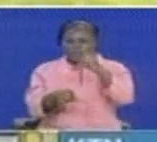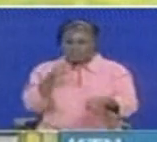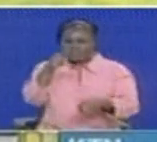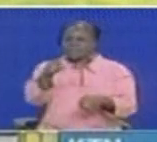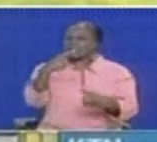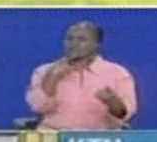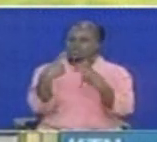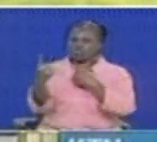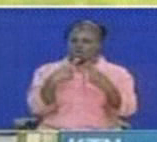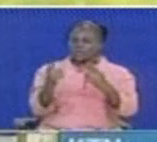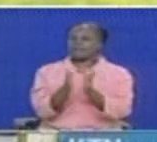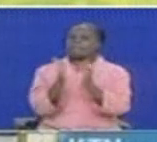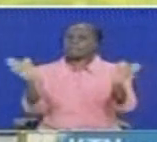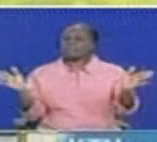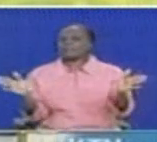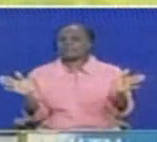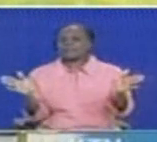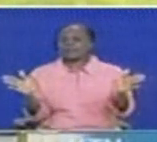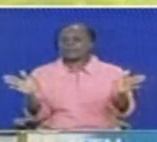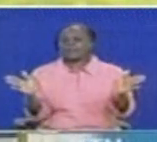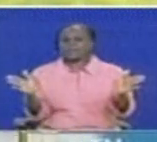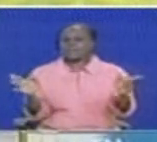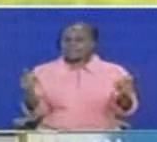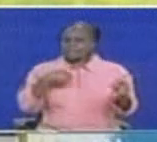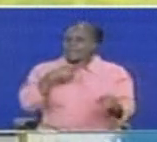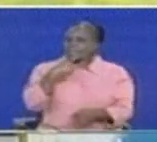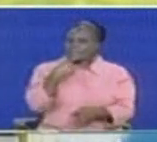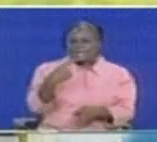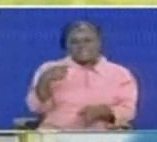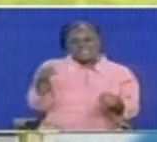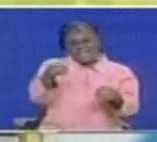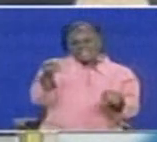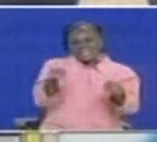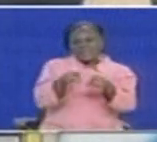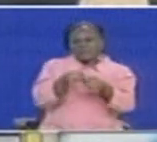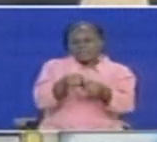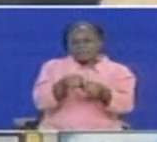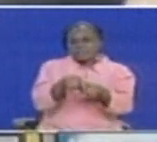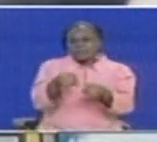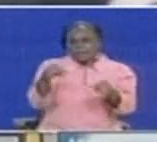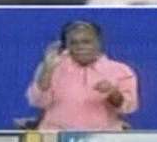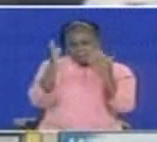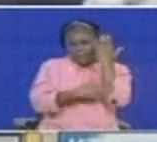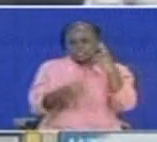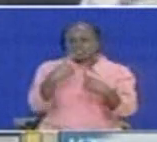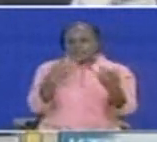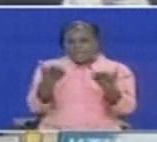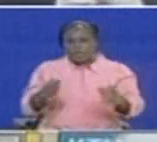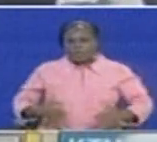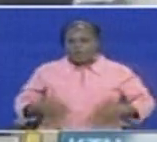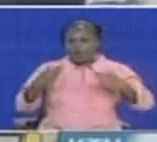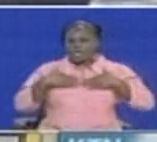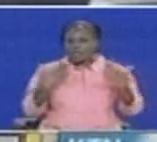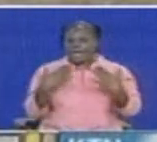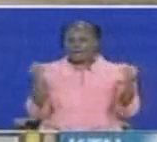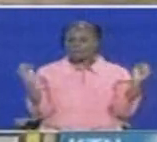he's talking to the public. And I would say that is like inciting. The bodies are currently at the city mortuary and will